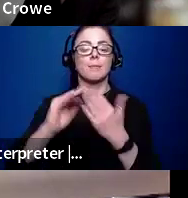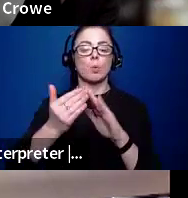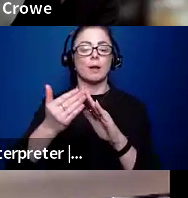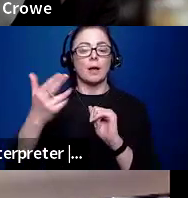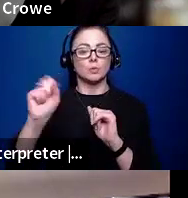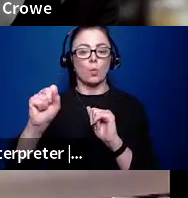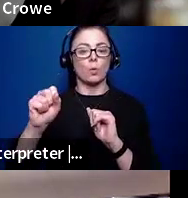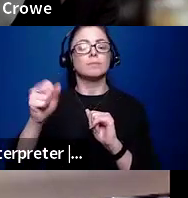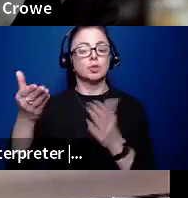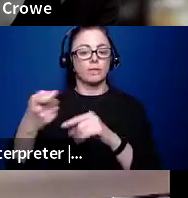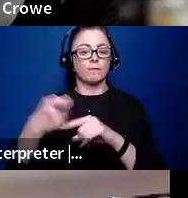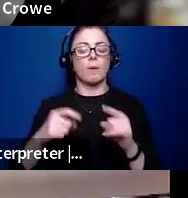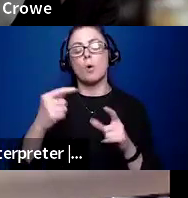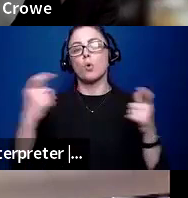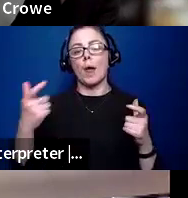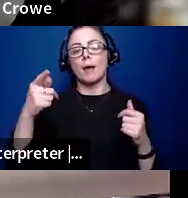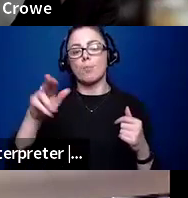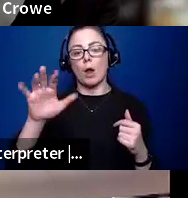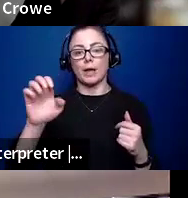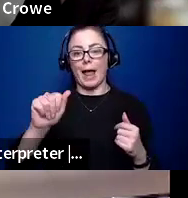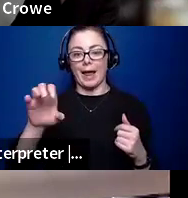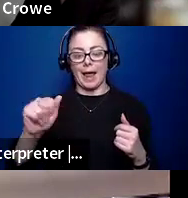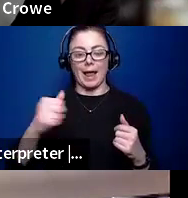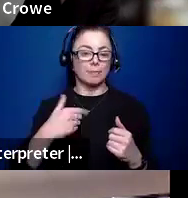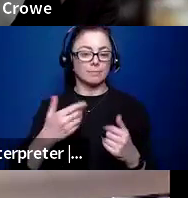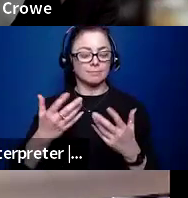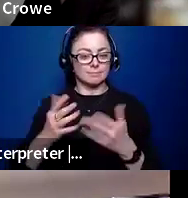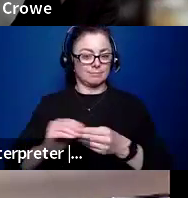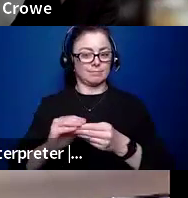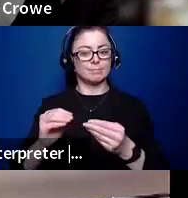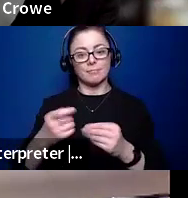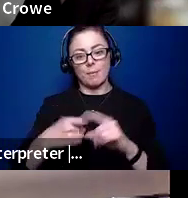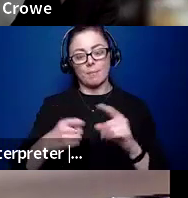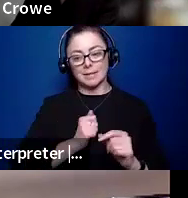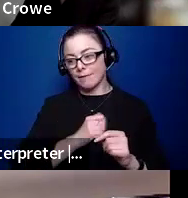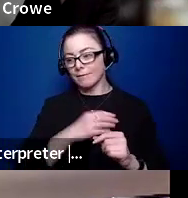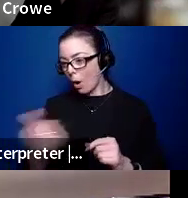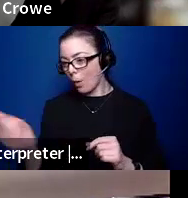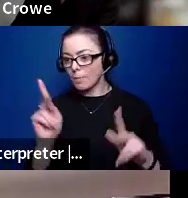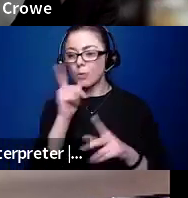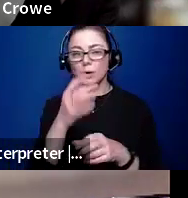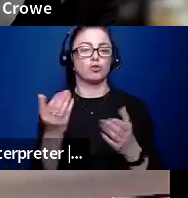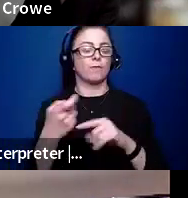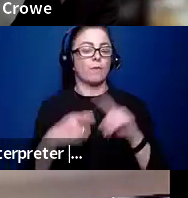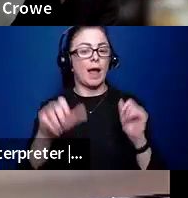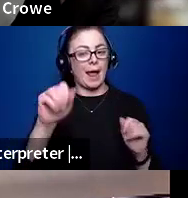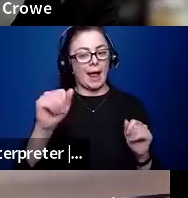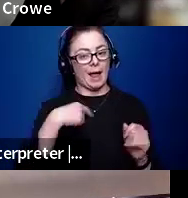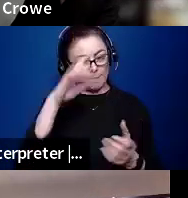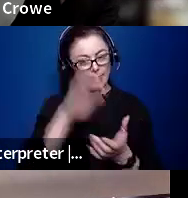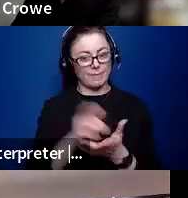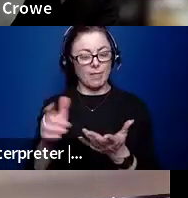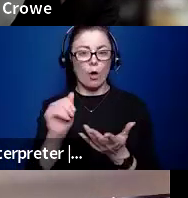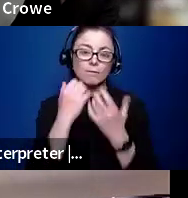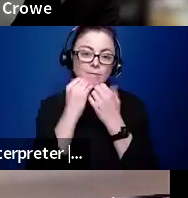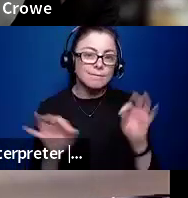AEA. And I'm speaking on behalf of myself and everyone who receives services from the AEAs. I believe that they are a vital part of